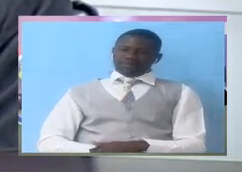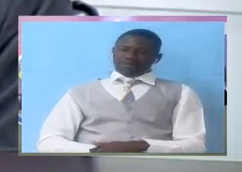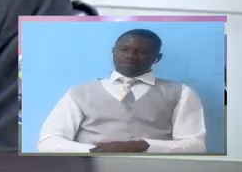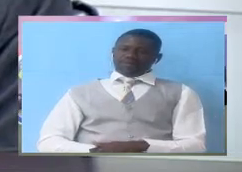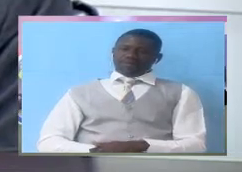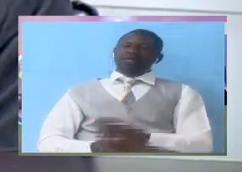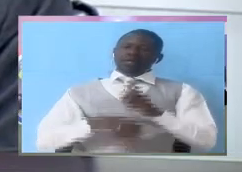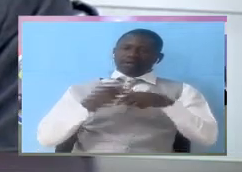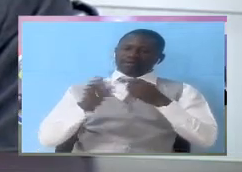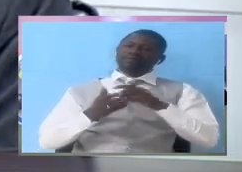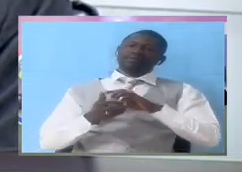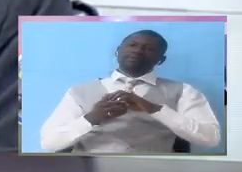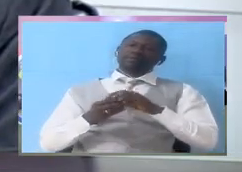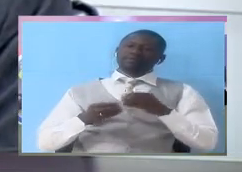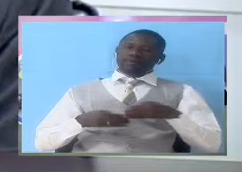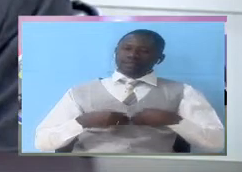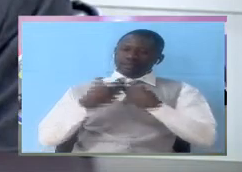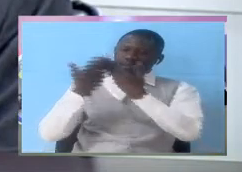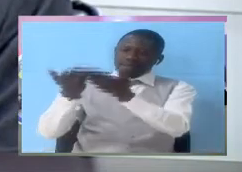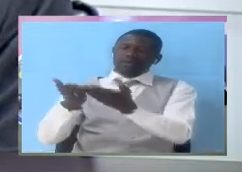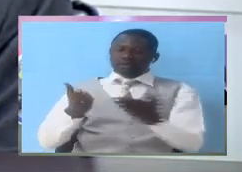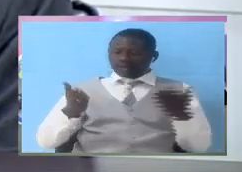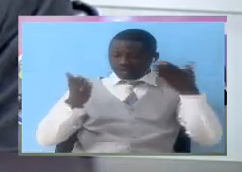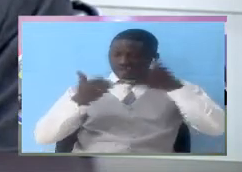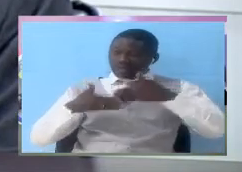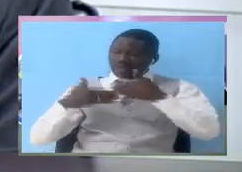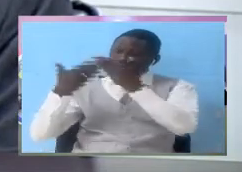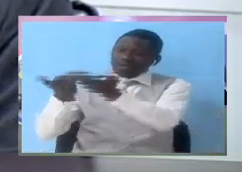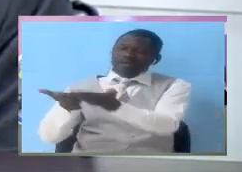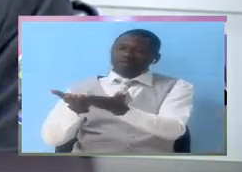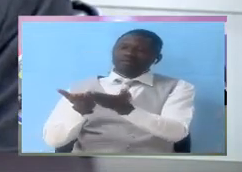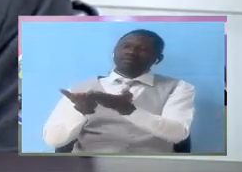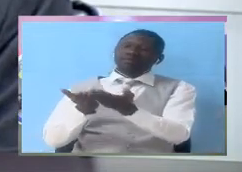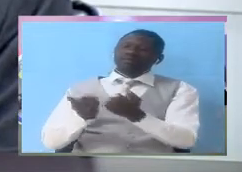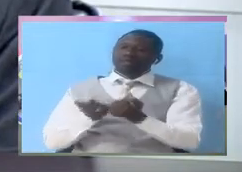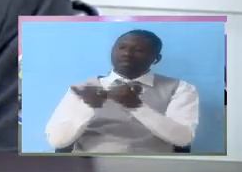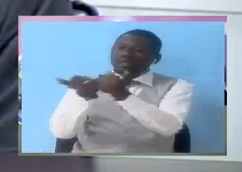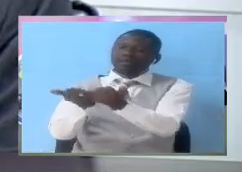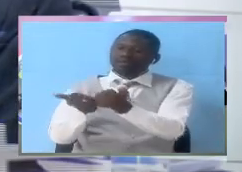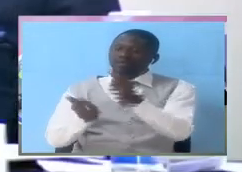then president ak tamen ñu dal di ko agalé ci ki nga xamné ni moy president bi jamono bobu